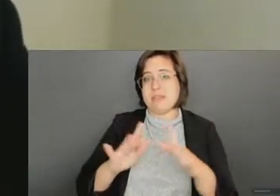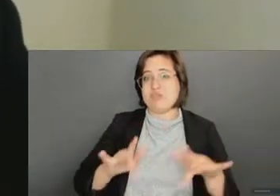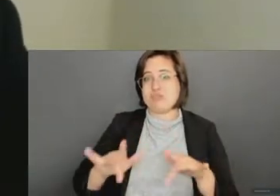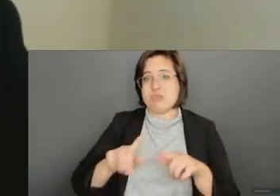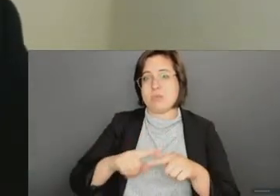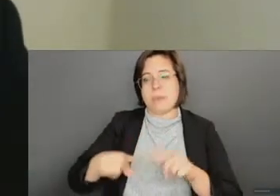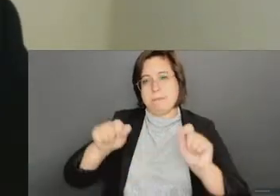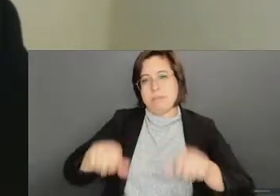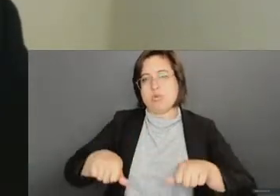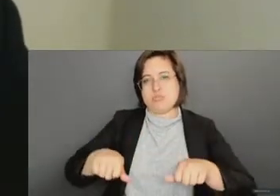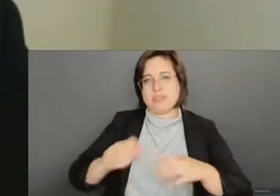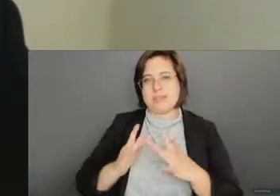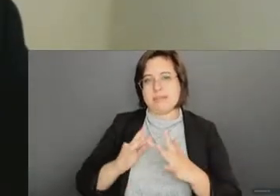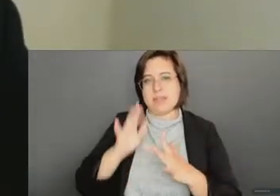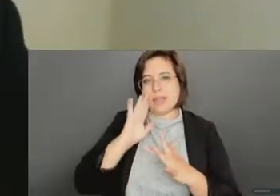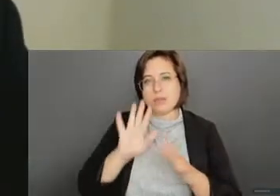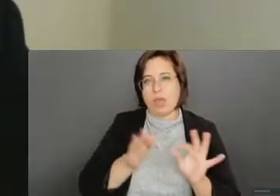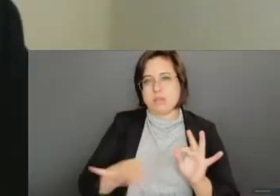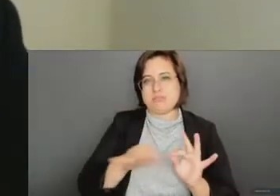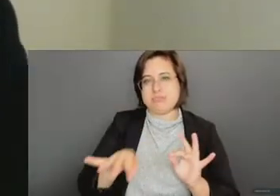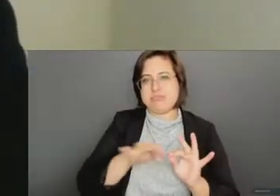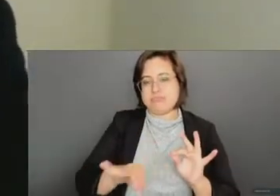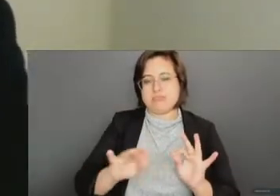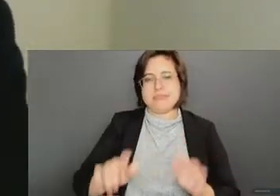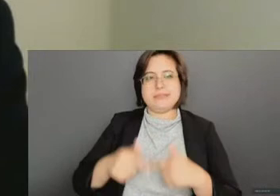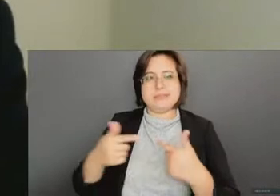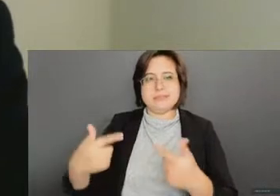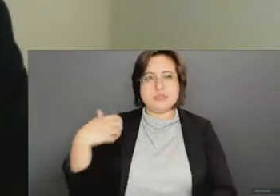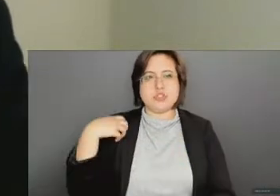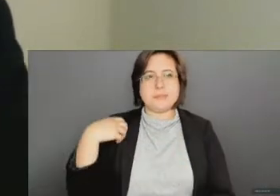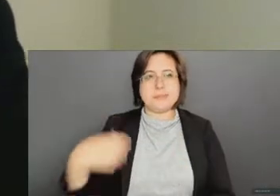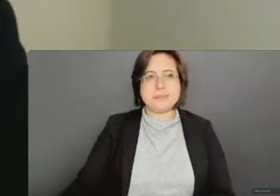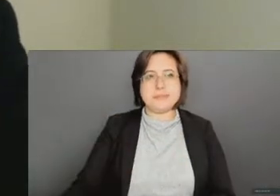posted on the website. Back to you, Madam Chair.